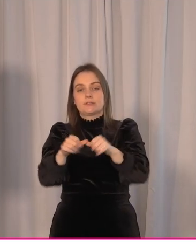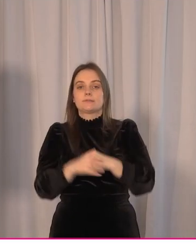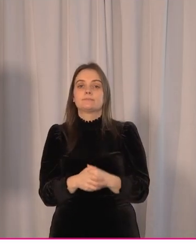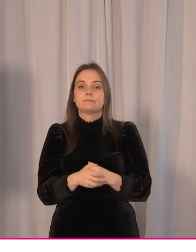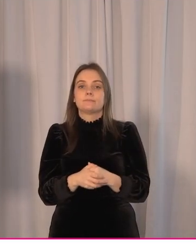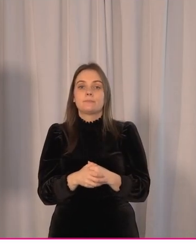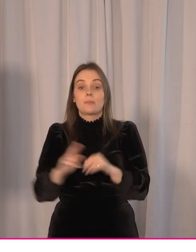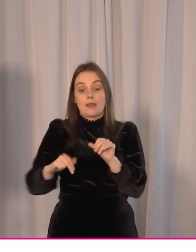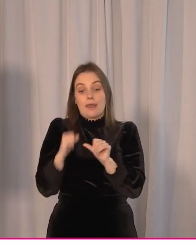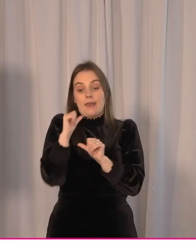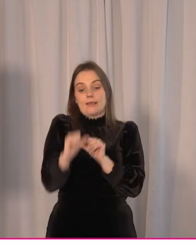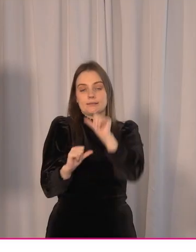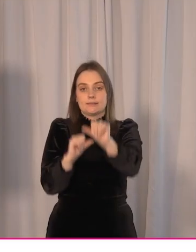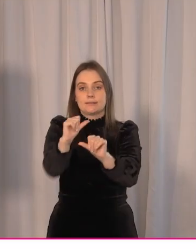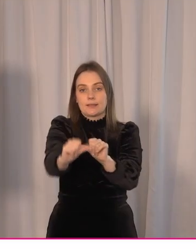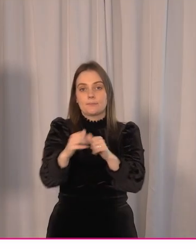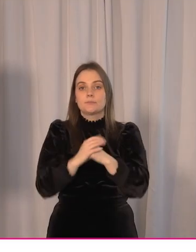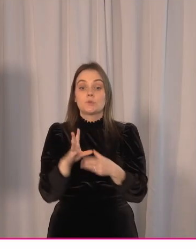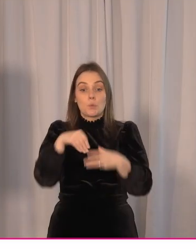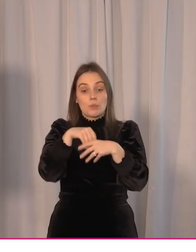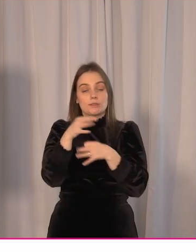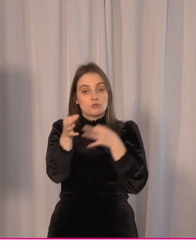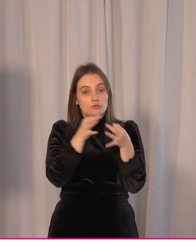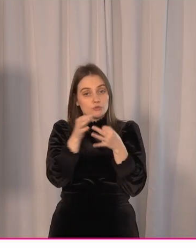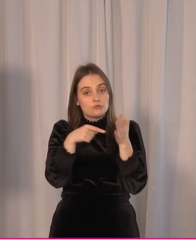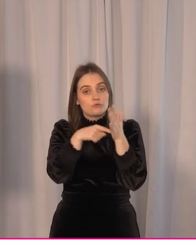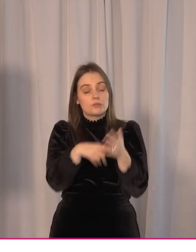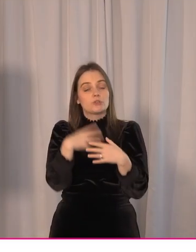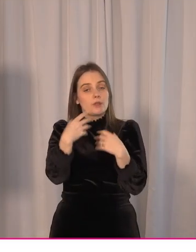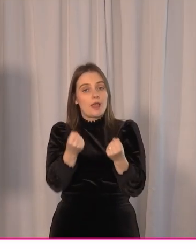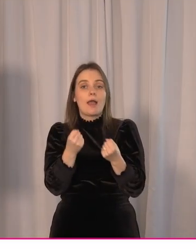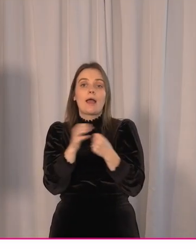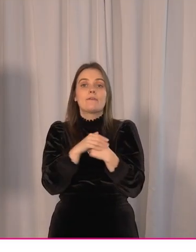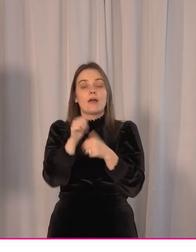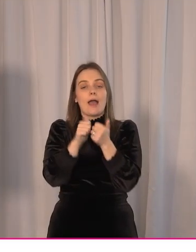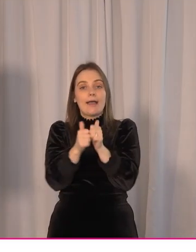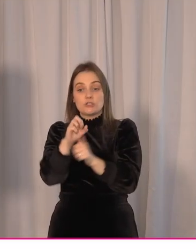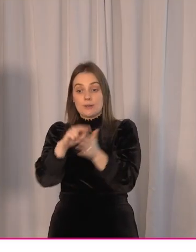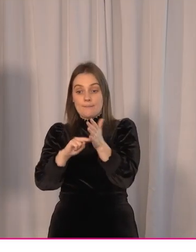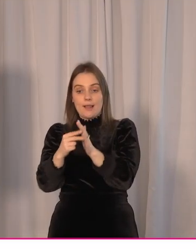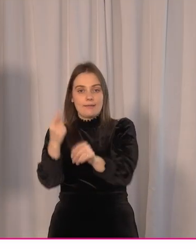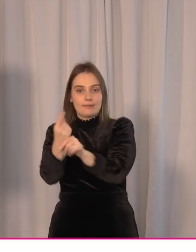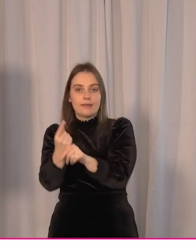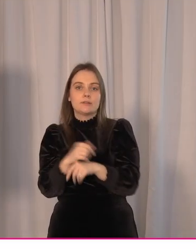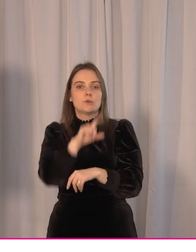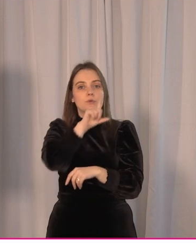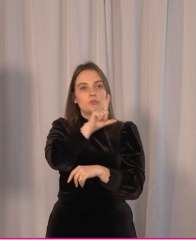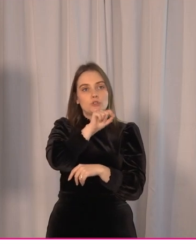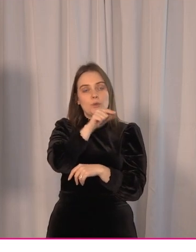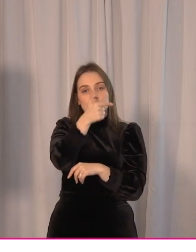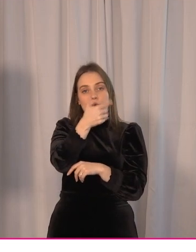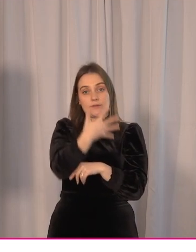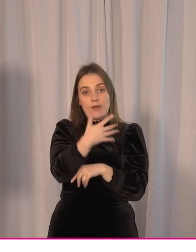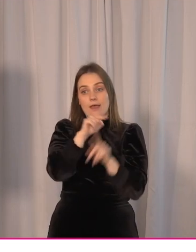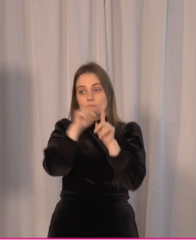briefly there, next steps. In this strategy, there was an associated action plan. So the action plan is 2025 to